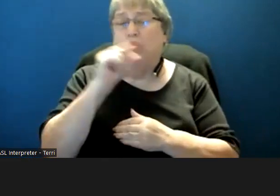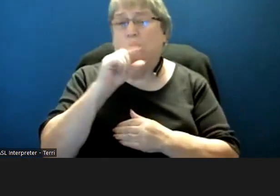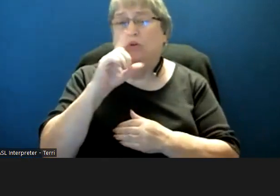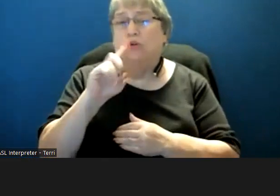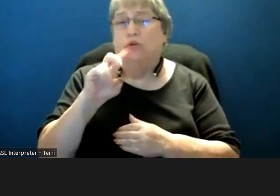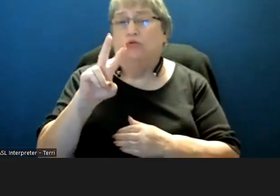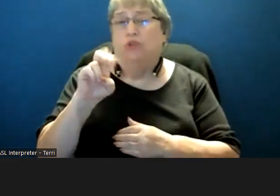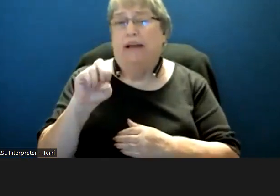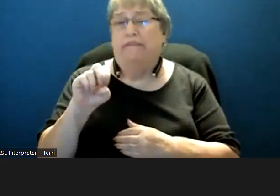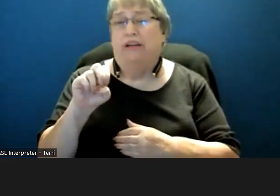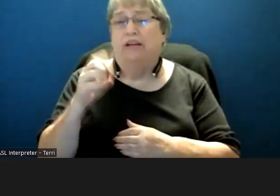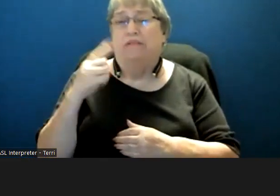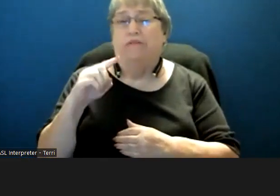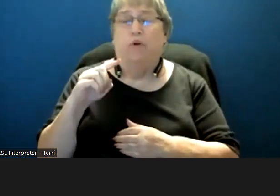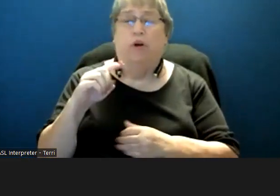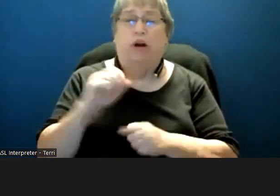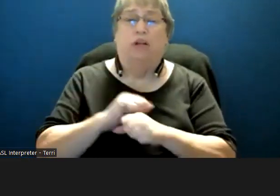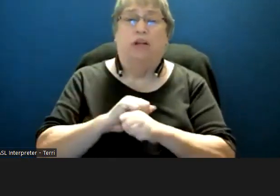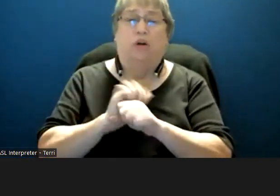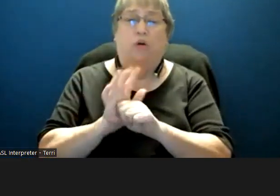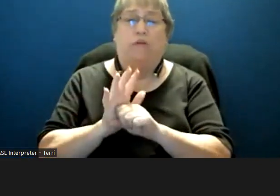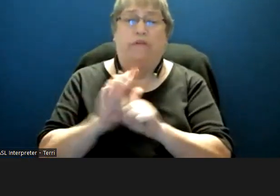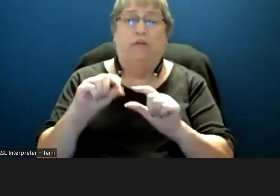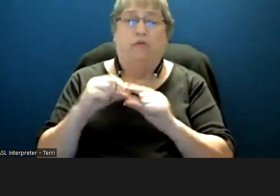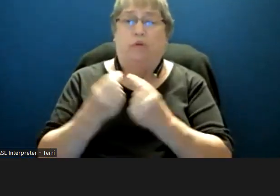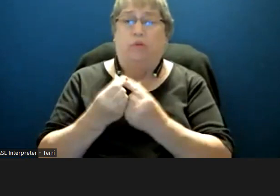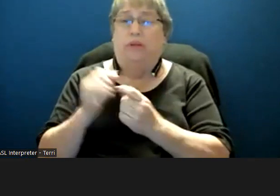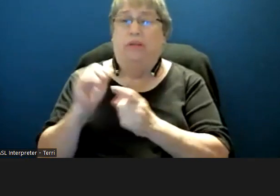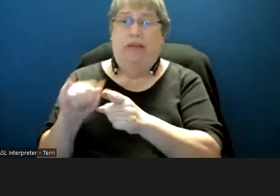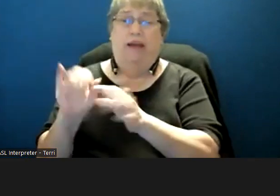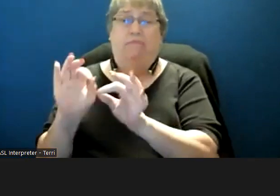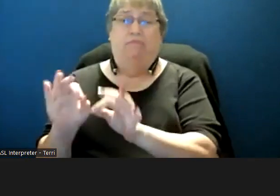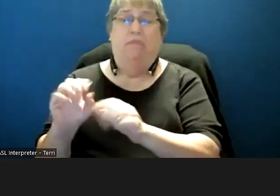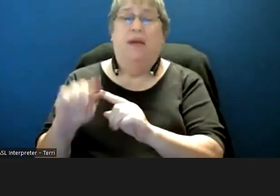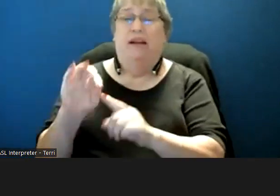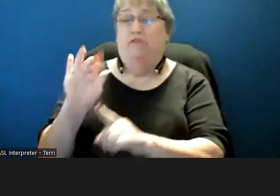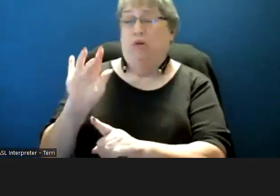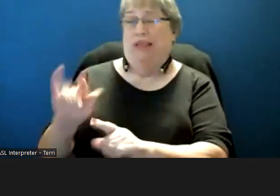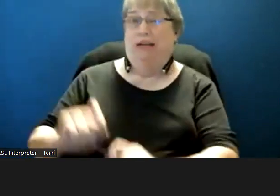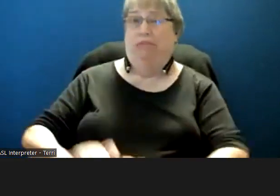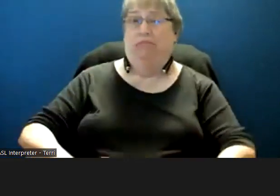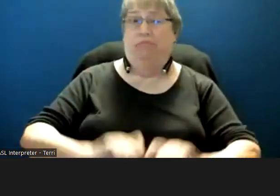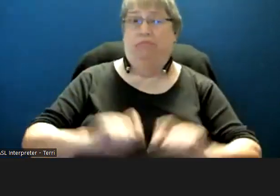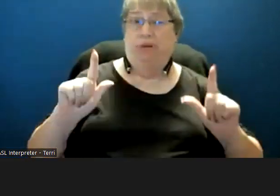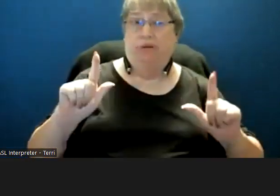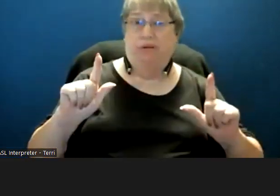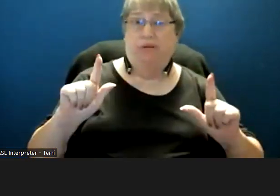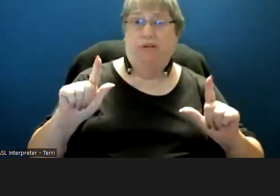for the COVID group that Dana put into the chat as well. But if you click on that Google document,